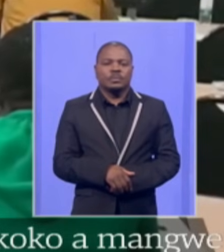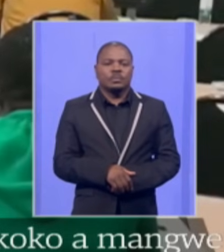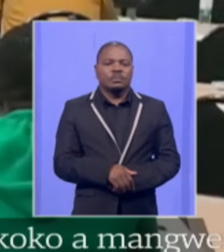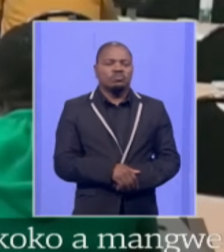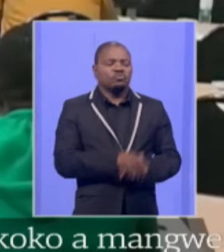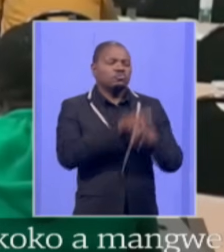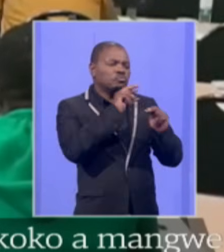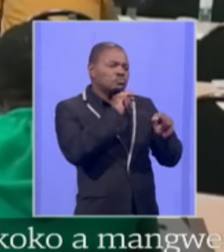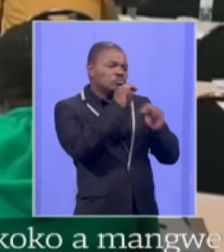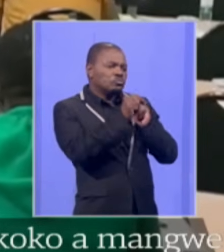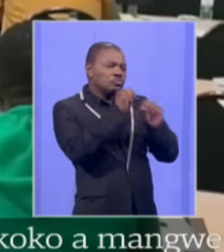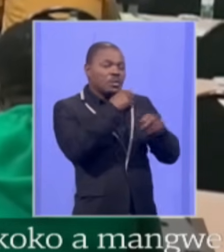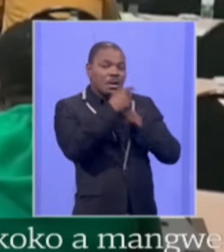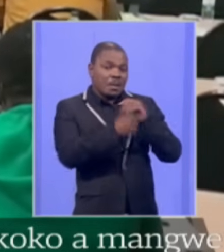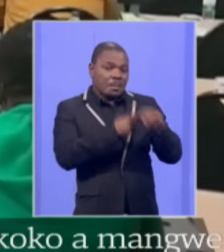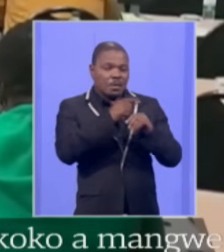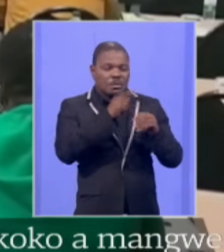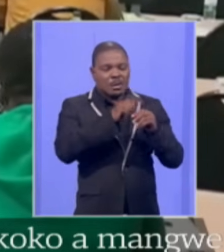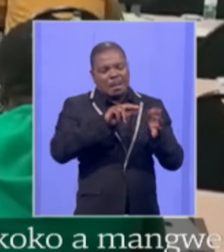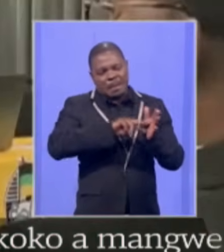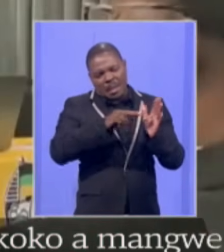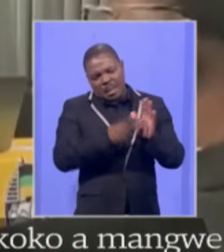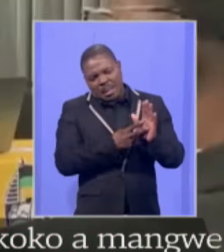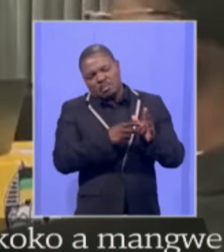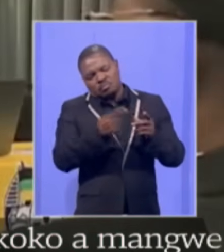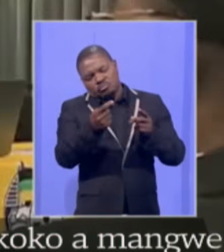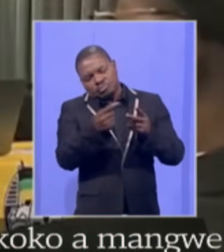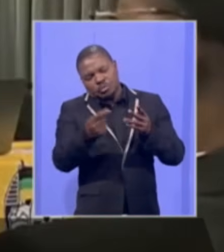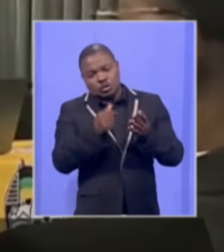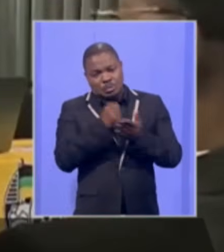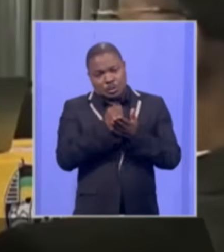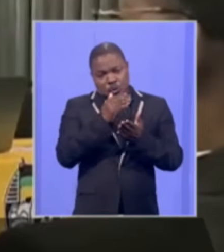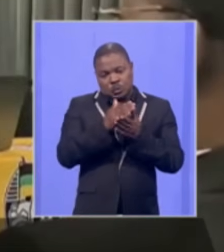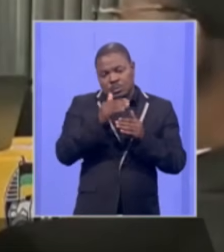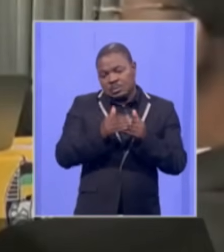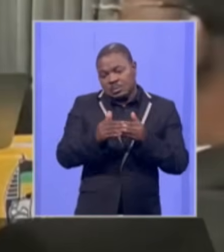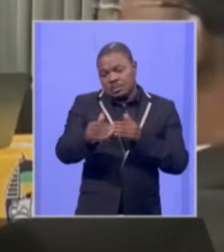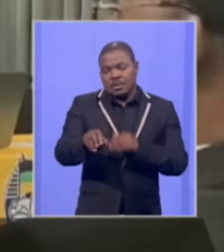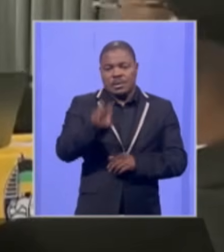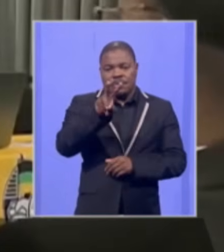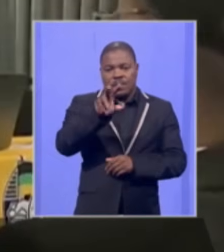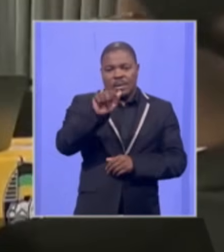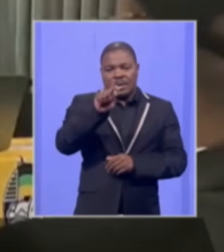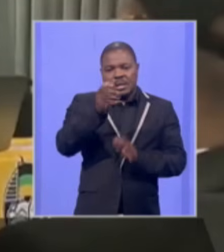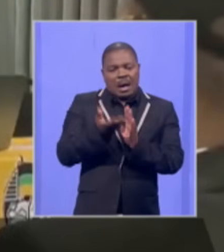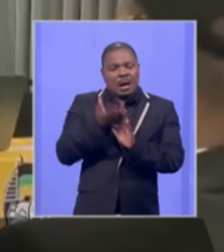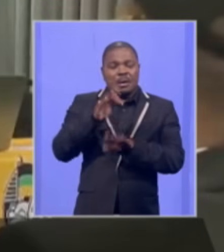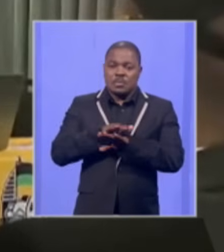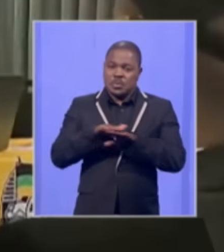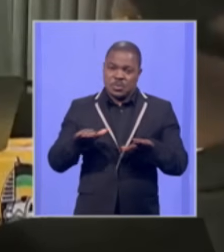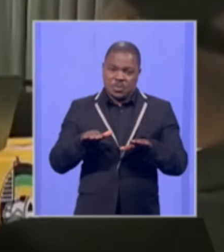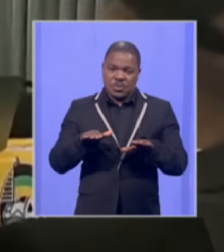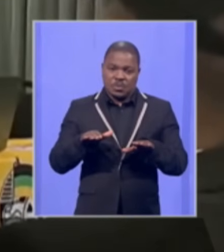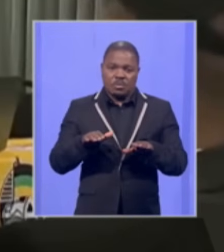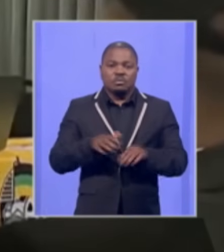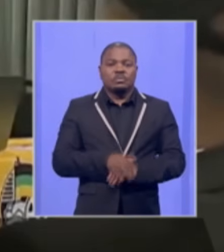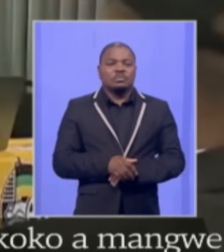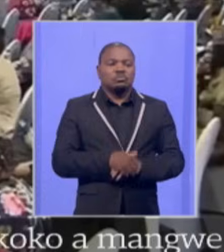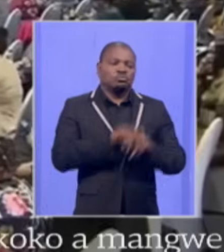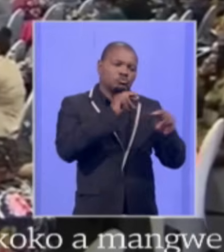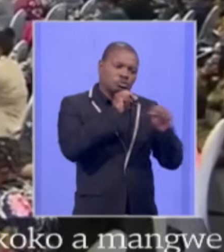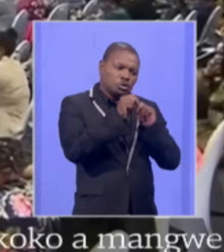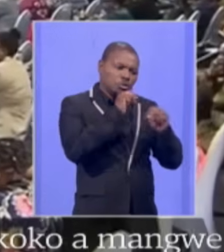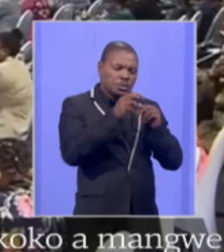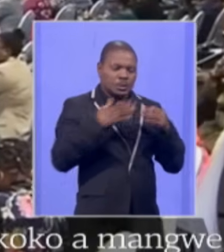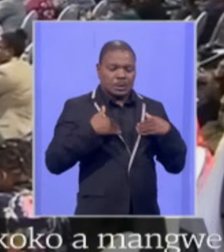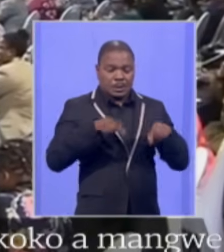Ditherisano malebana le maano a mangwe a tshitsintsweng go tila go okediwa ga lekgetho la badirisi kana VAT di